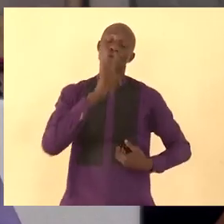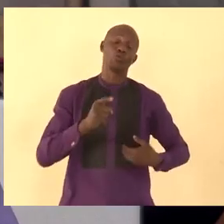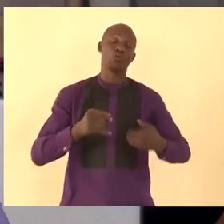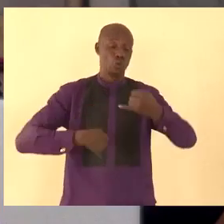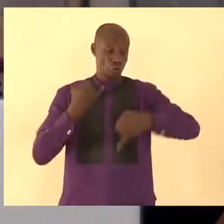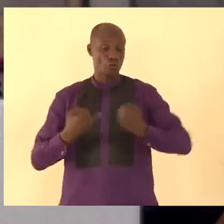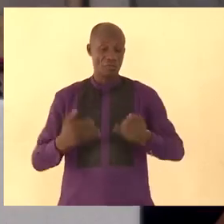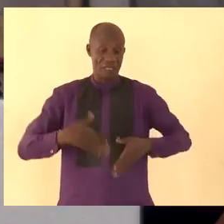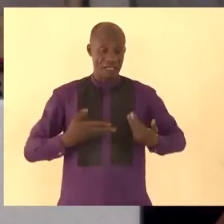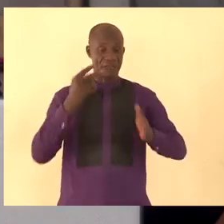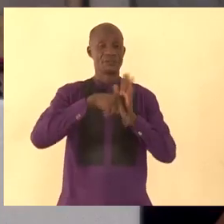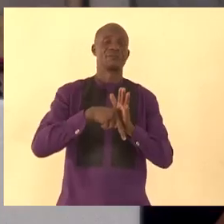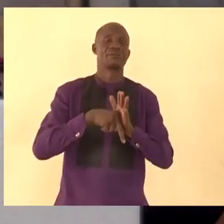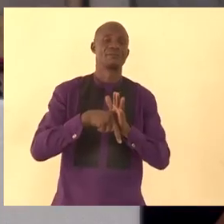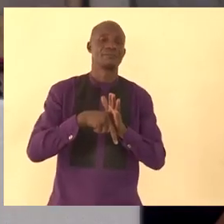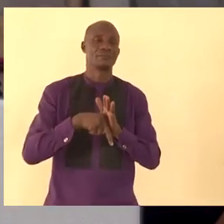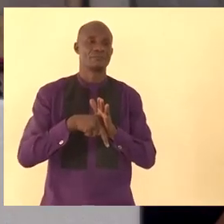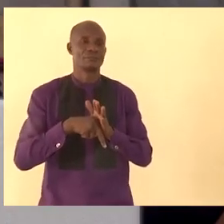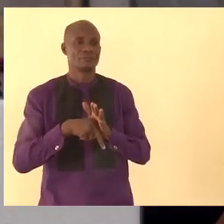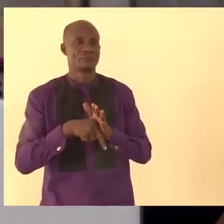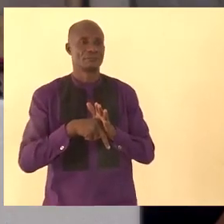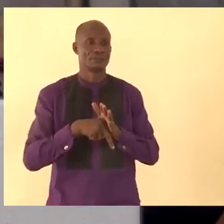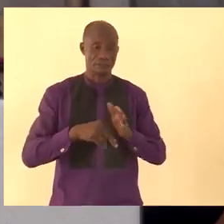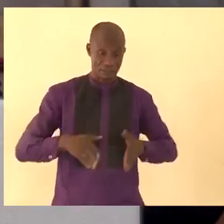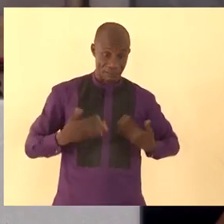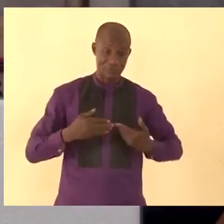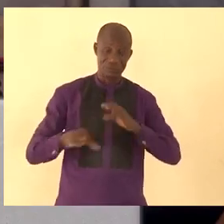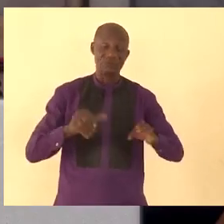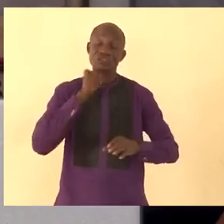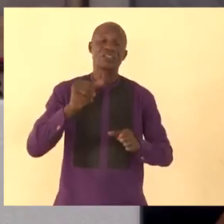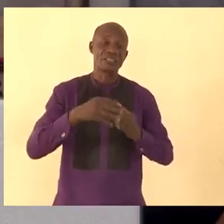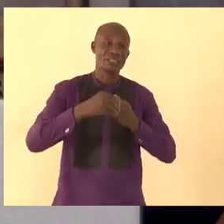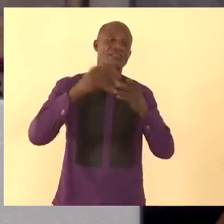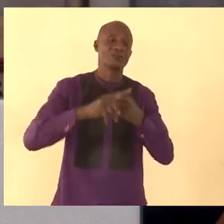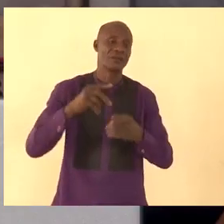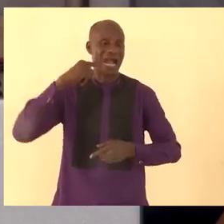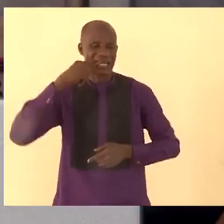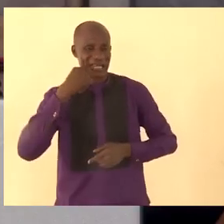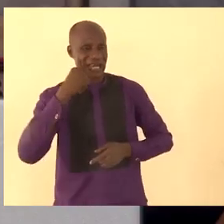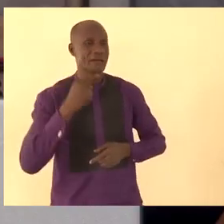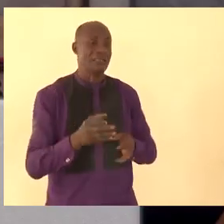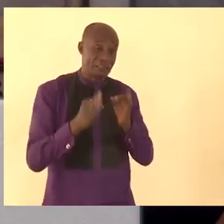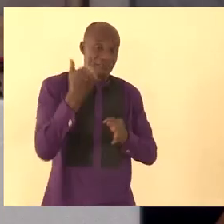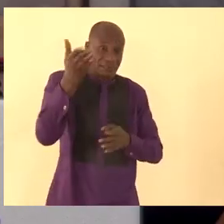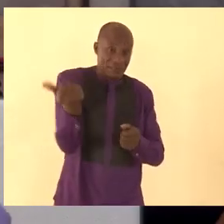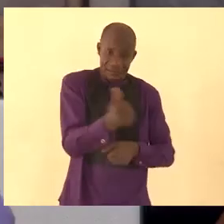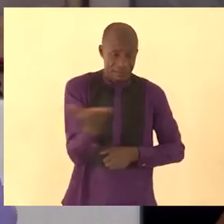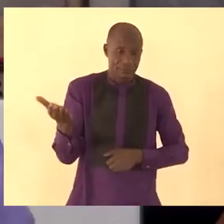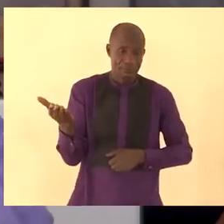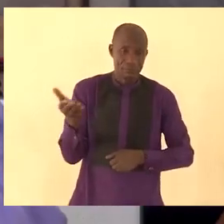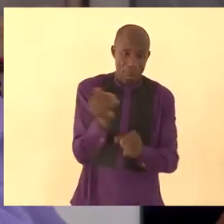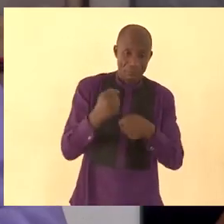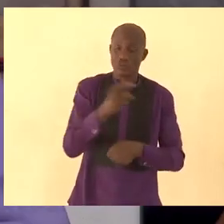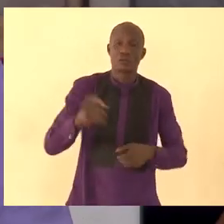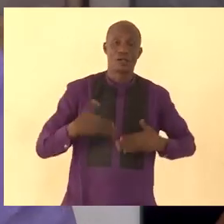and happiness. Nor does happiness lead to any regret. Real happiness. If there is anything you think